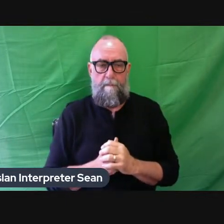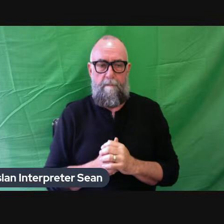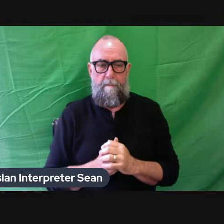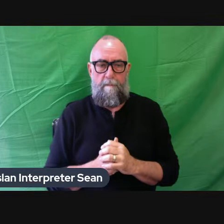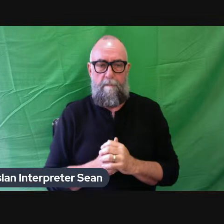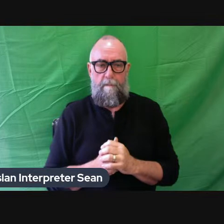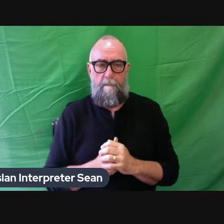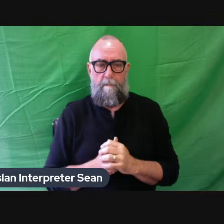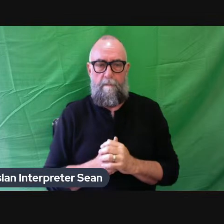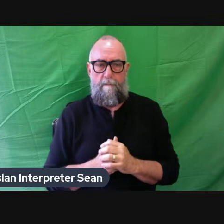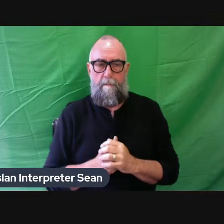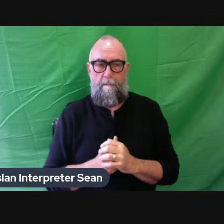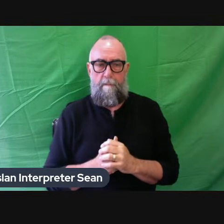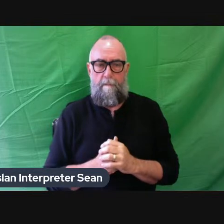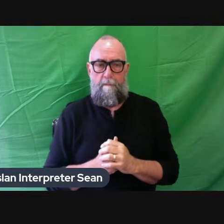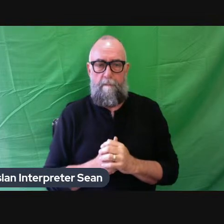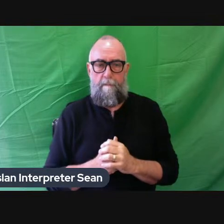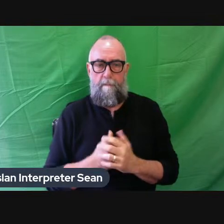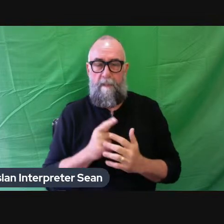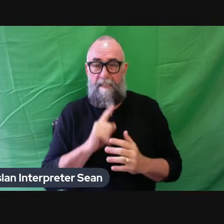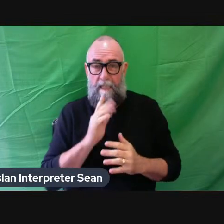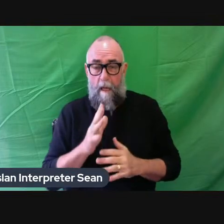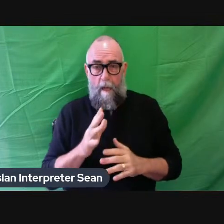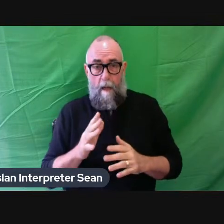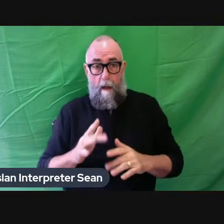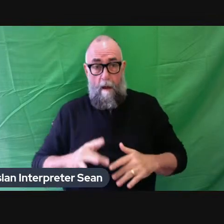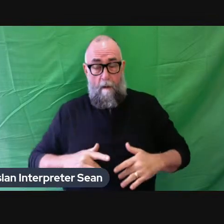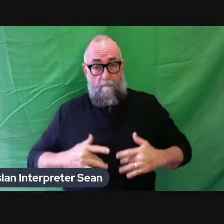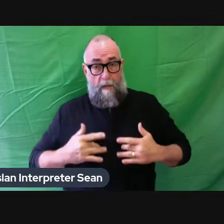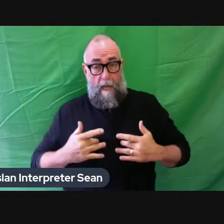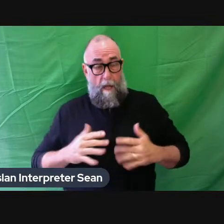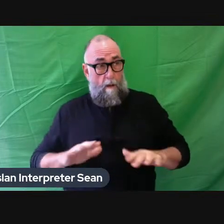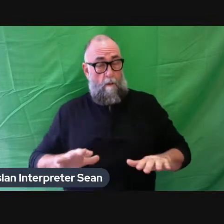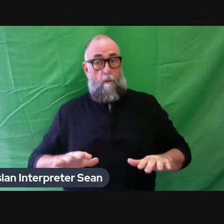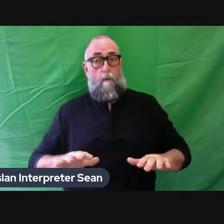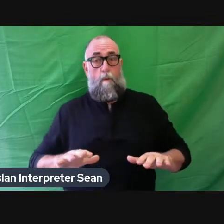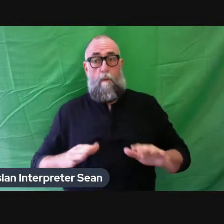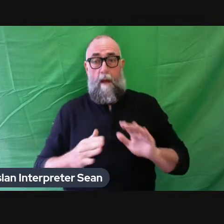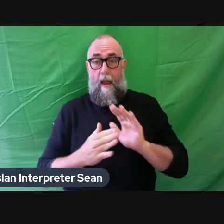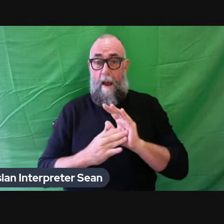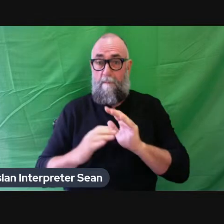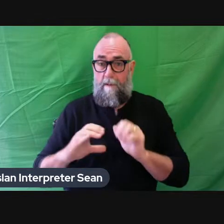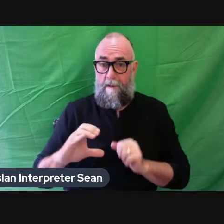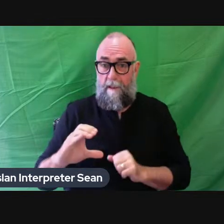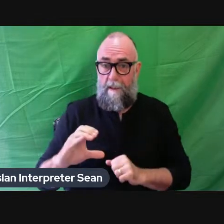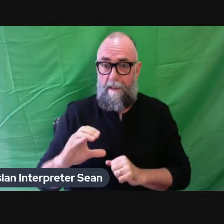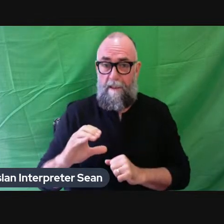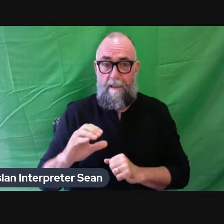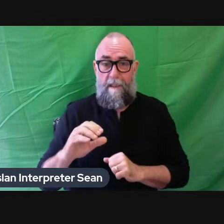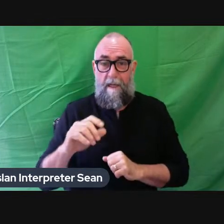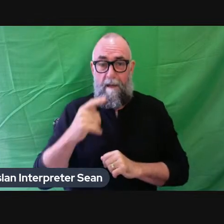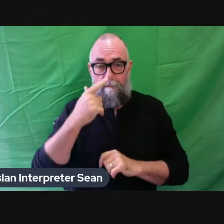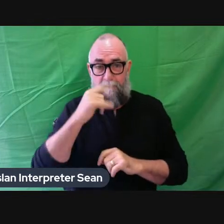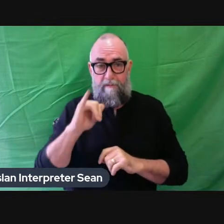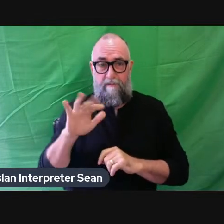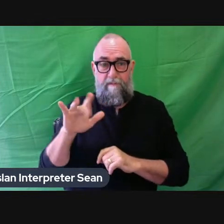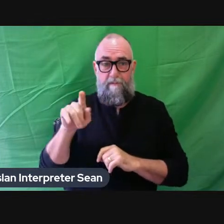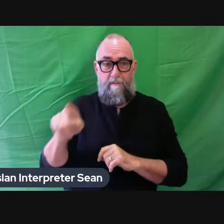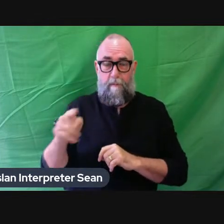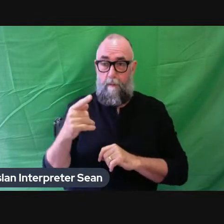Hi. It feels very daunting being an MC after being introduced by one of Newcastle's most